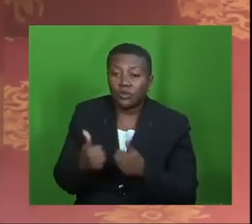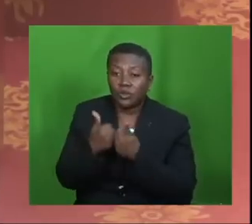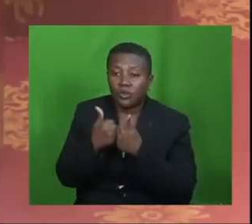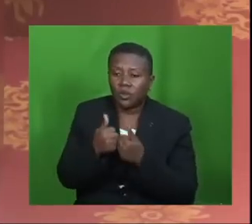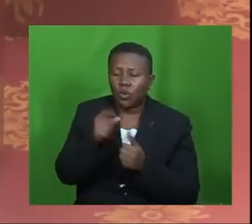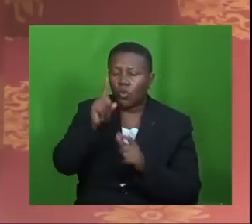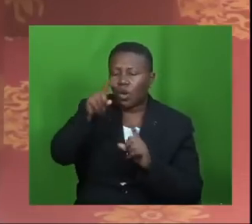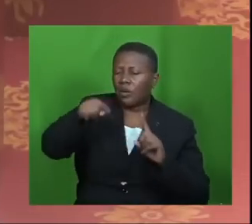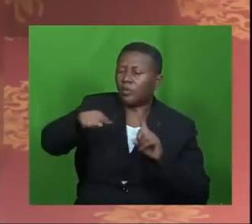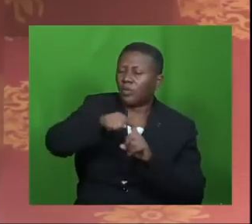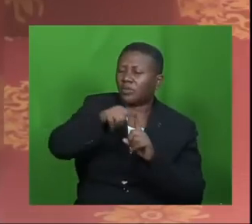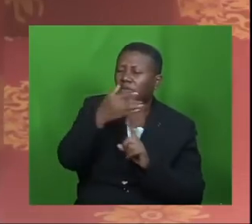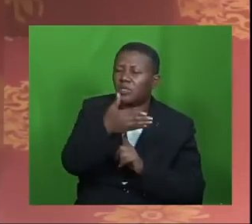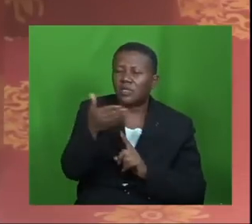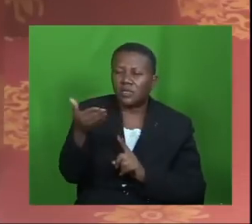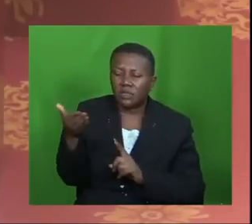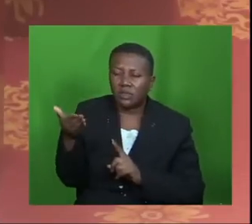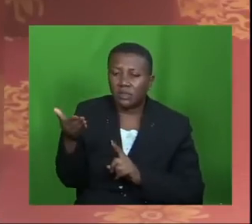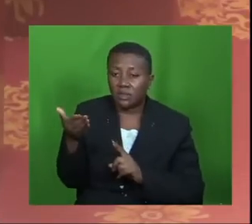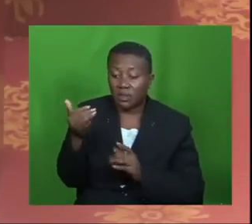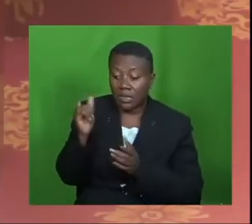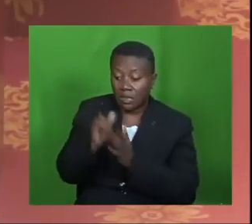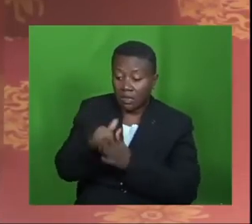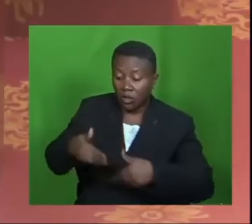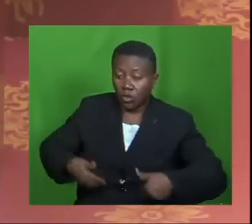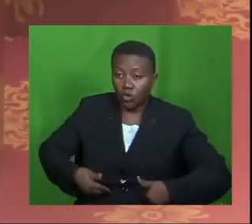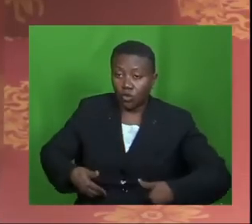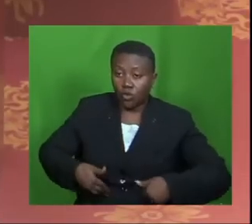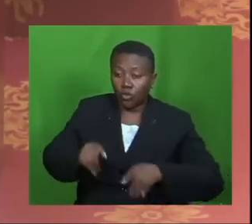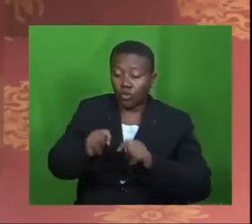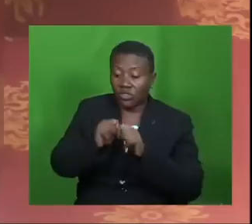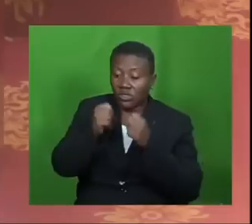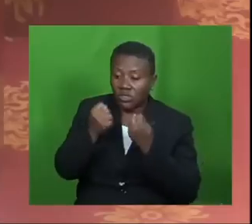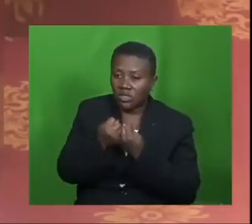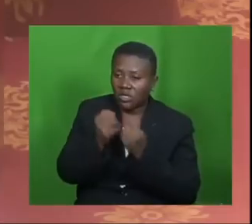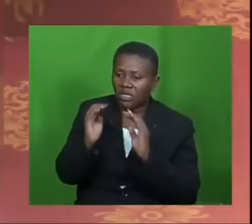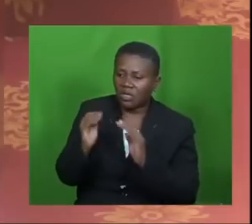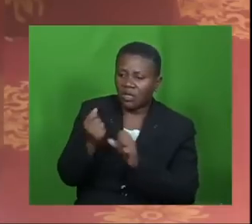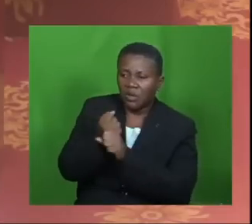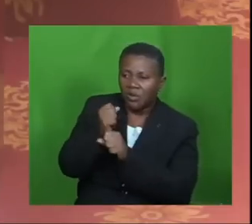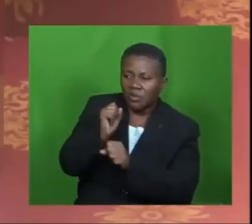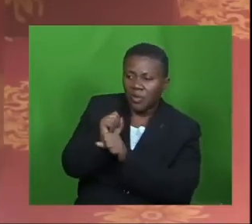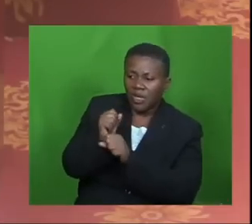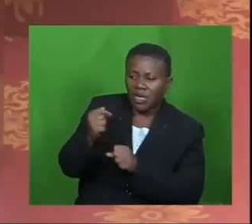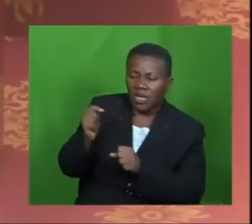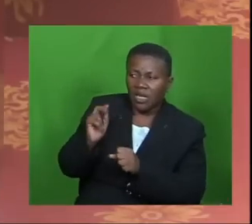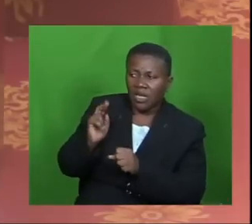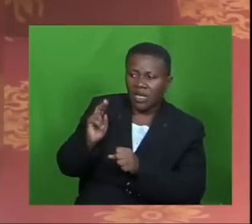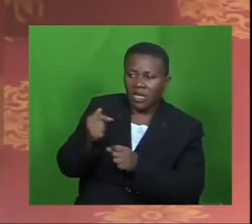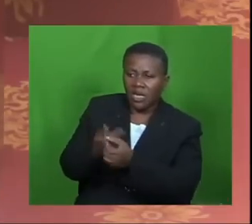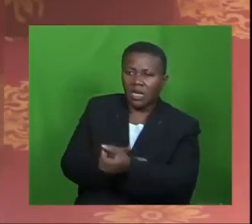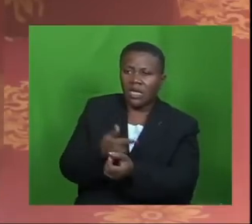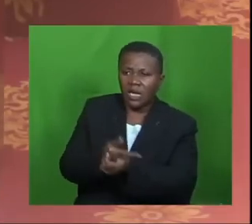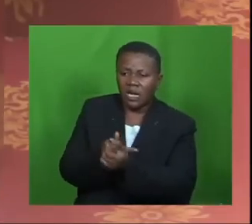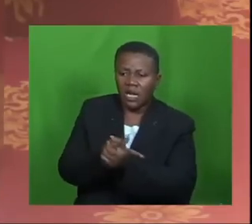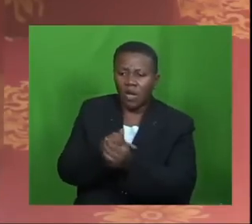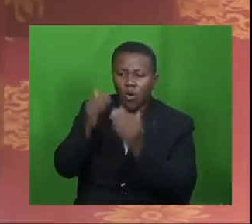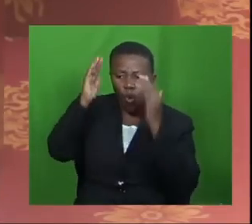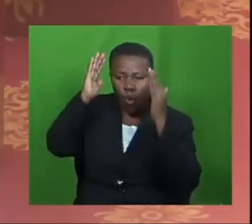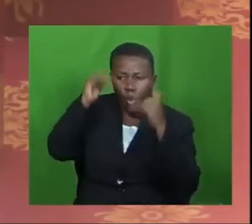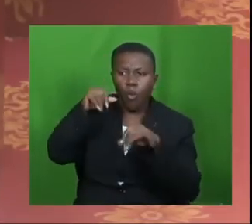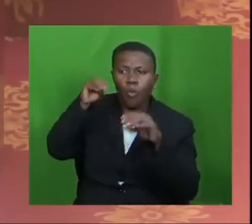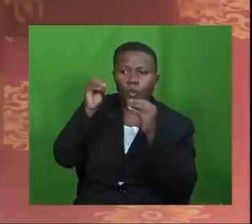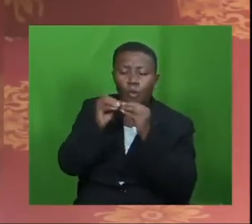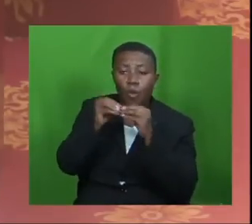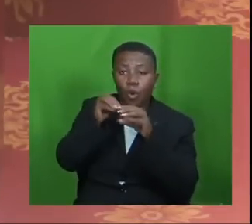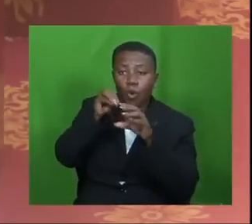is that the young team gave our nation a glimmer of hope that the team can go places if